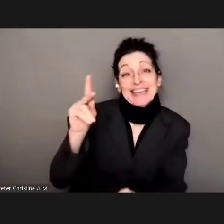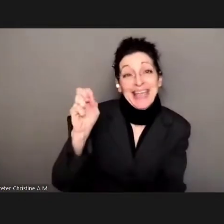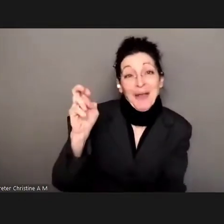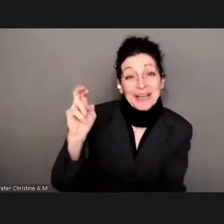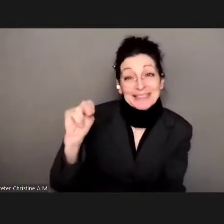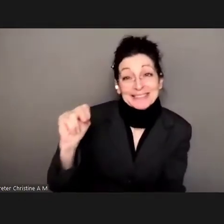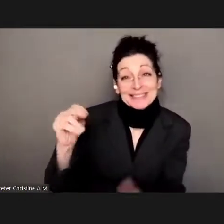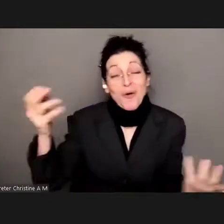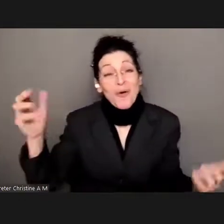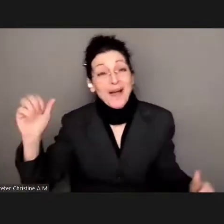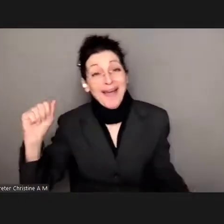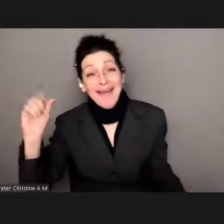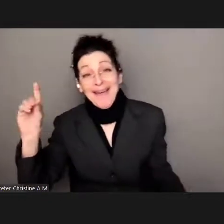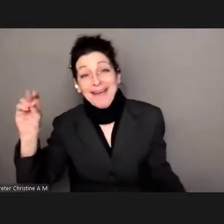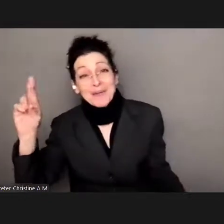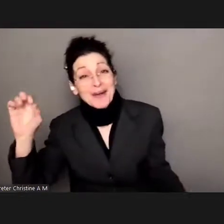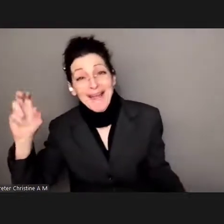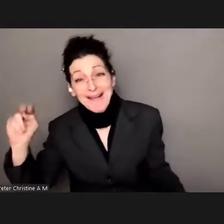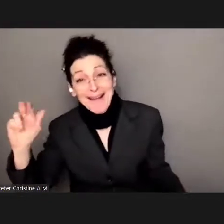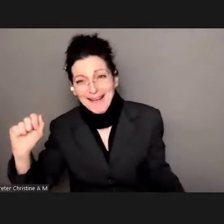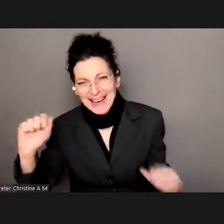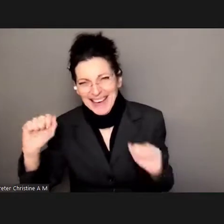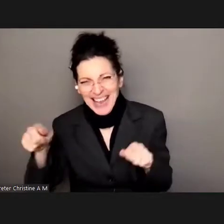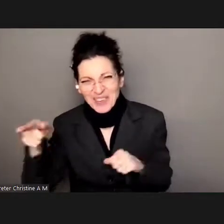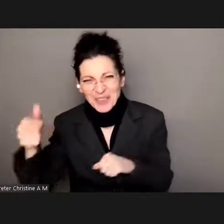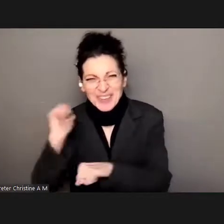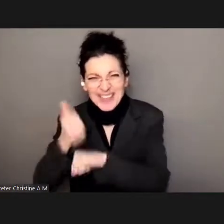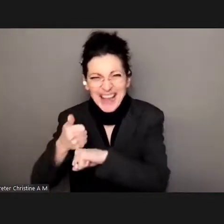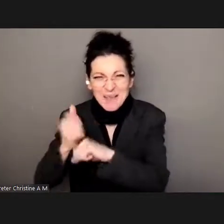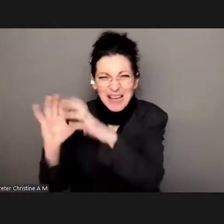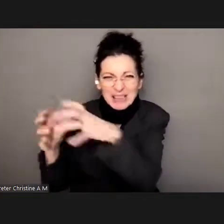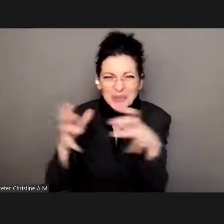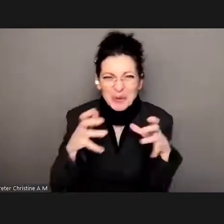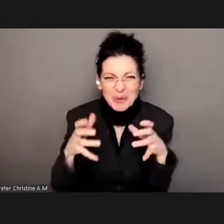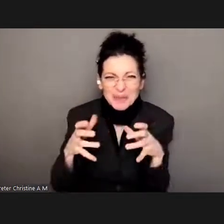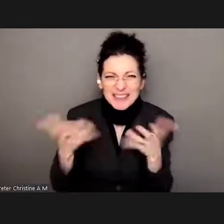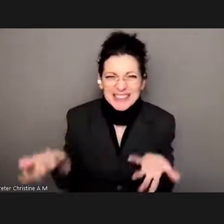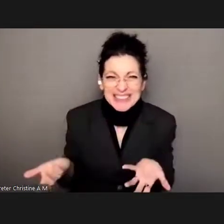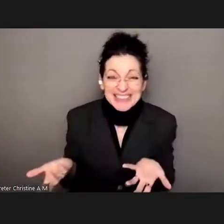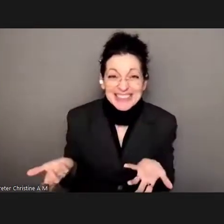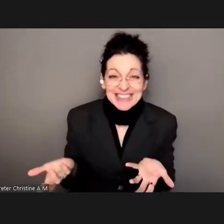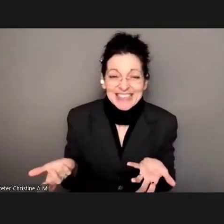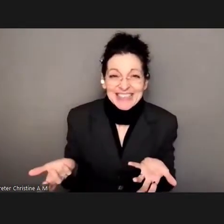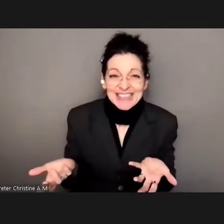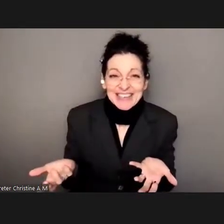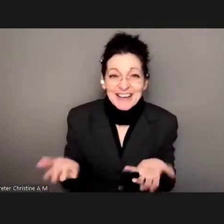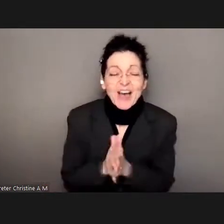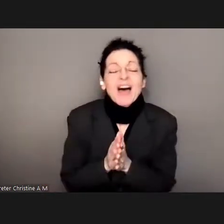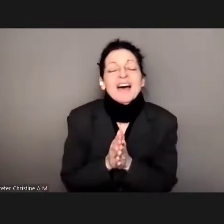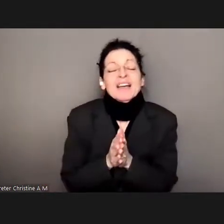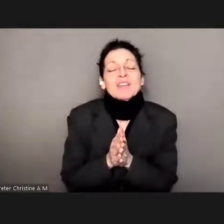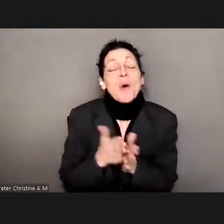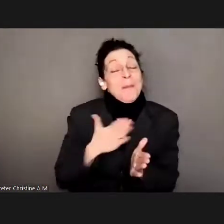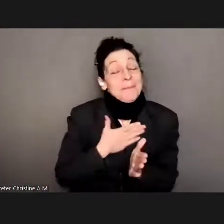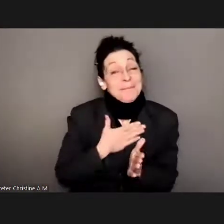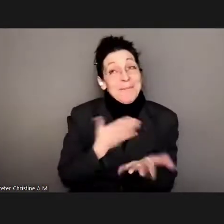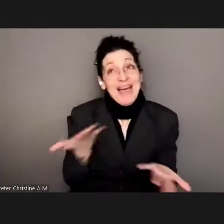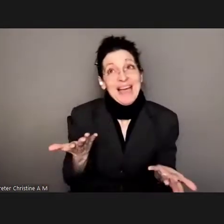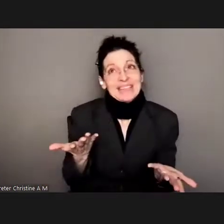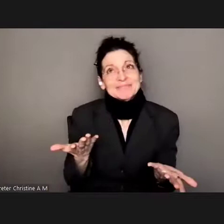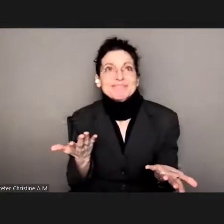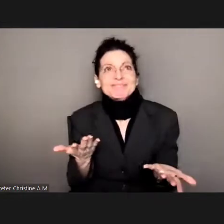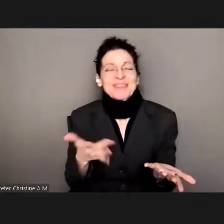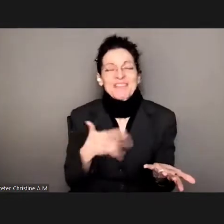some other way. But my impulse is to say, go ahead and divide our group into groups of about